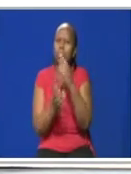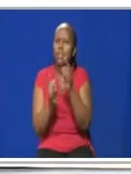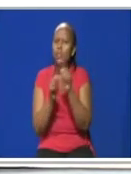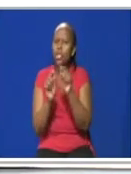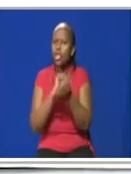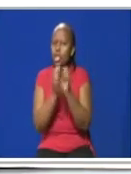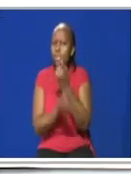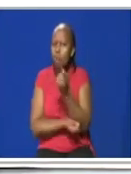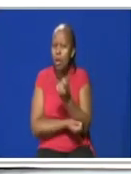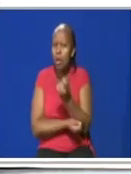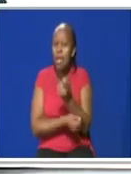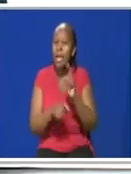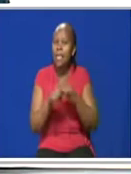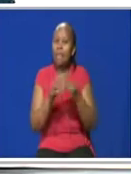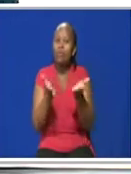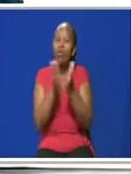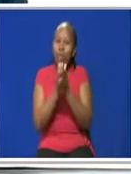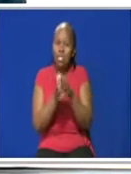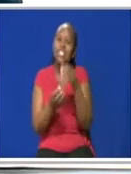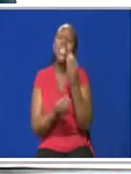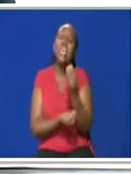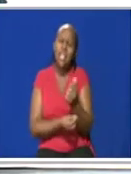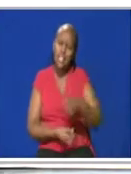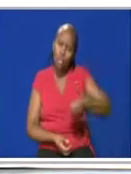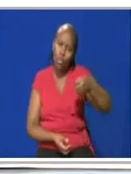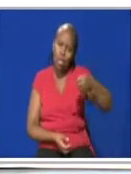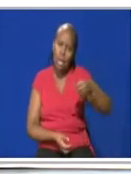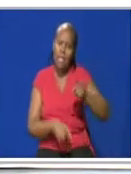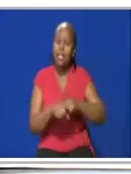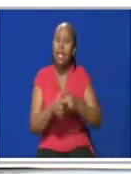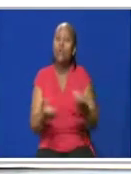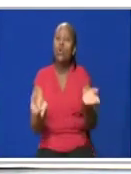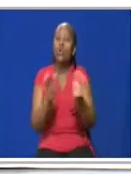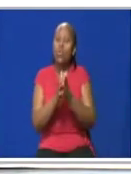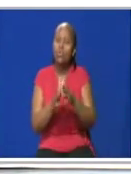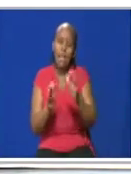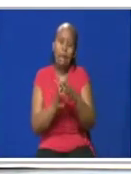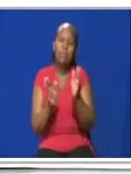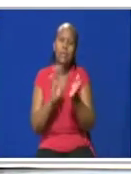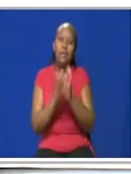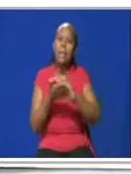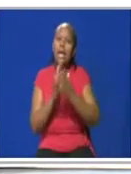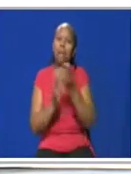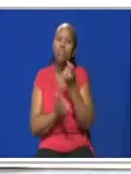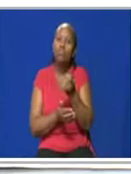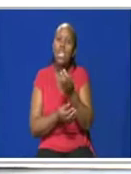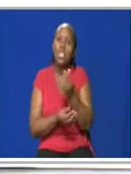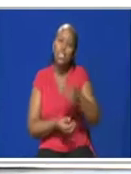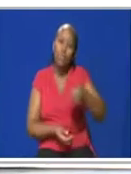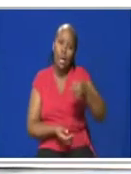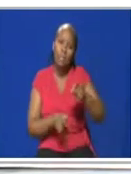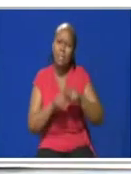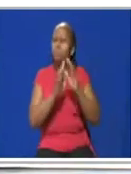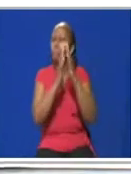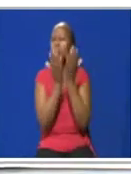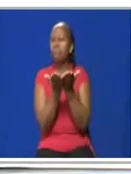small? When I close it, isn't it? Because when I close it, it becomes something small and I can be able to carry it. But when it